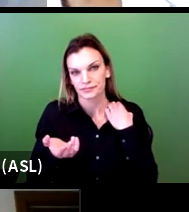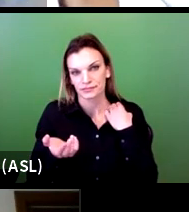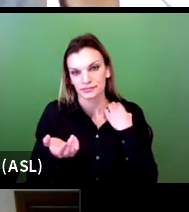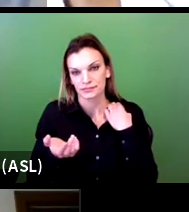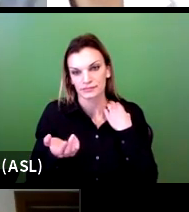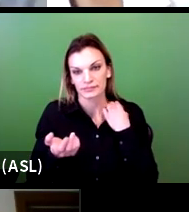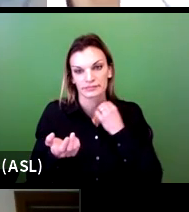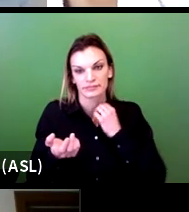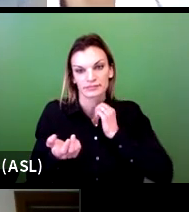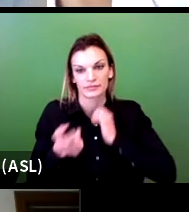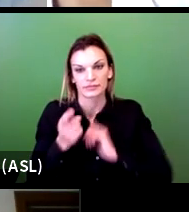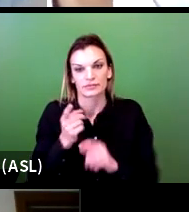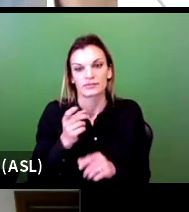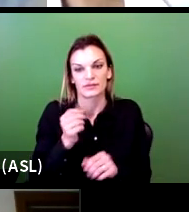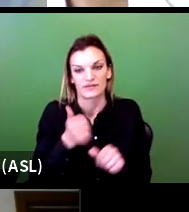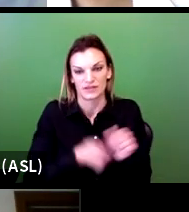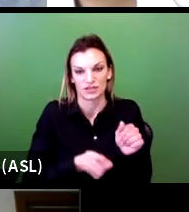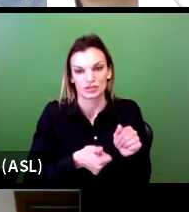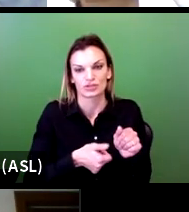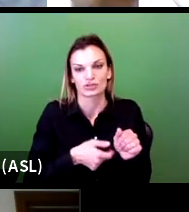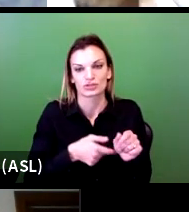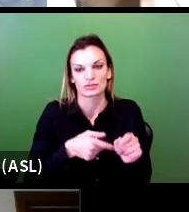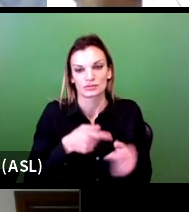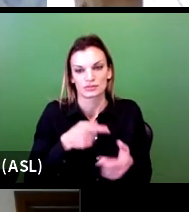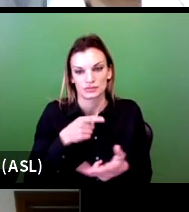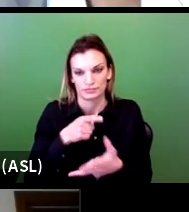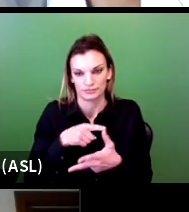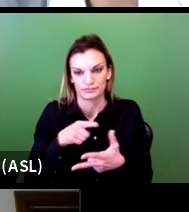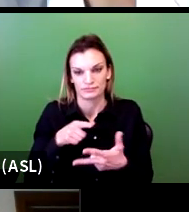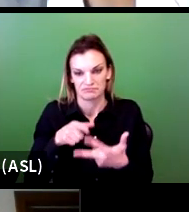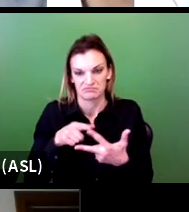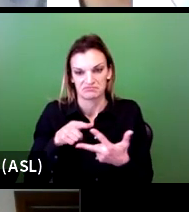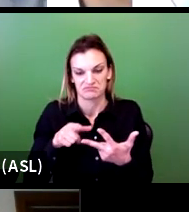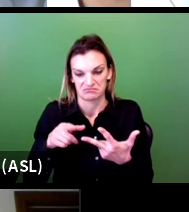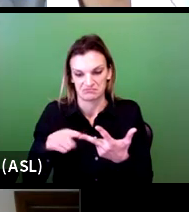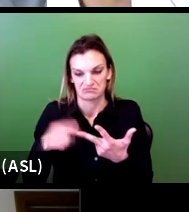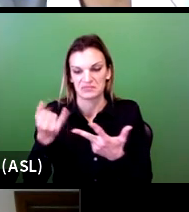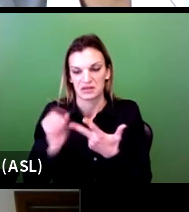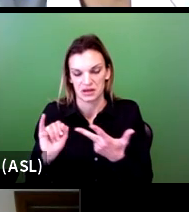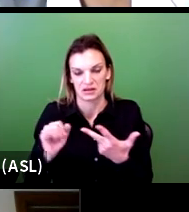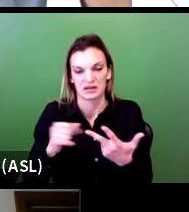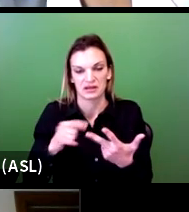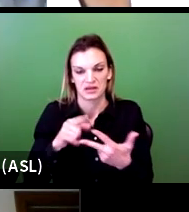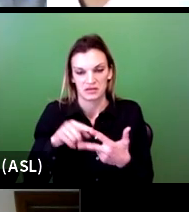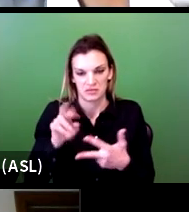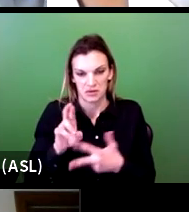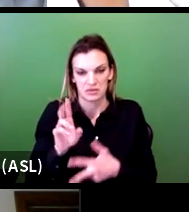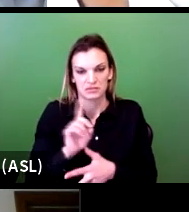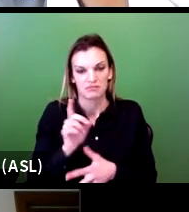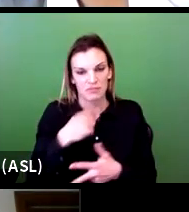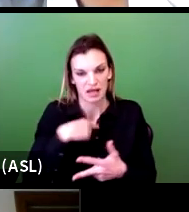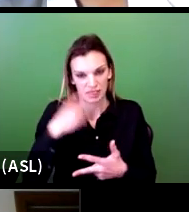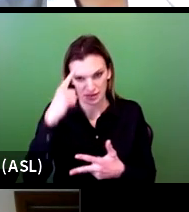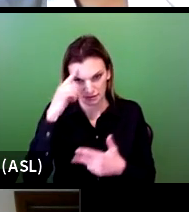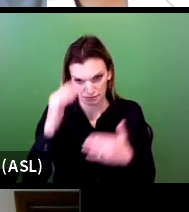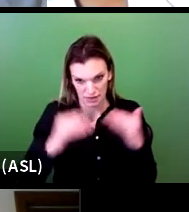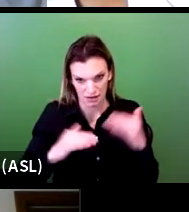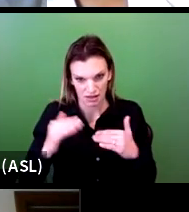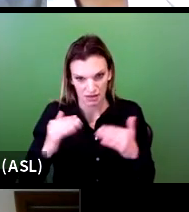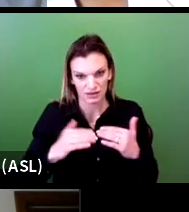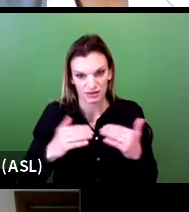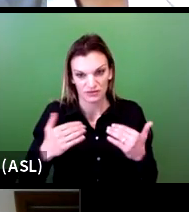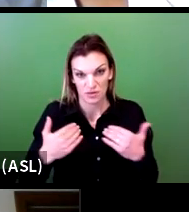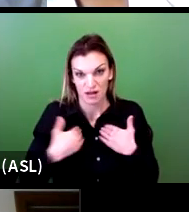one of each party, and then 1 independent. That would be the balance. And then if we have to have